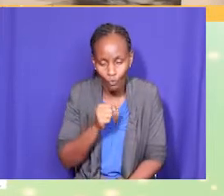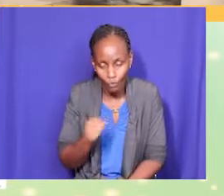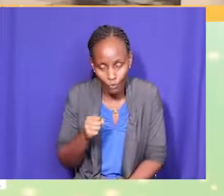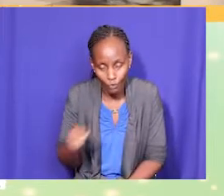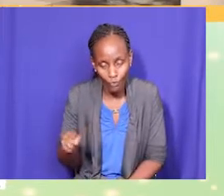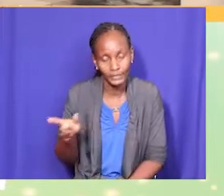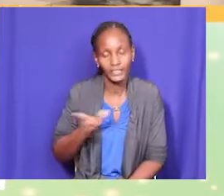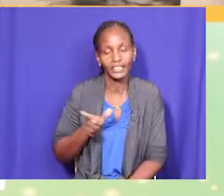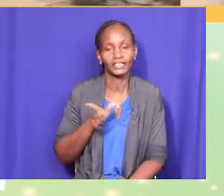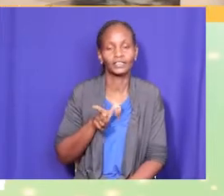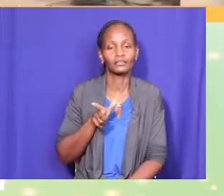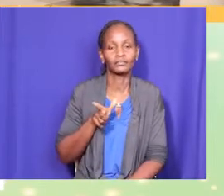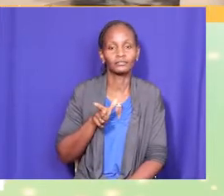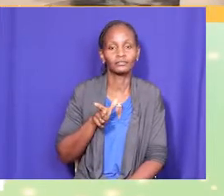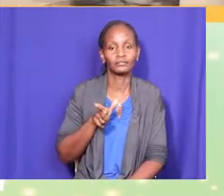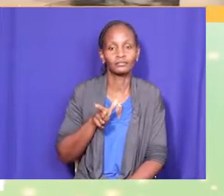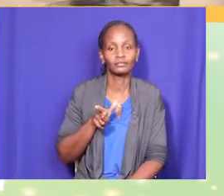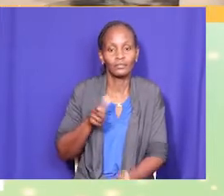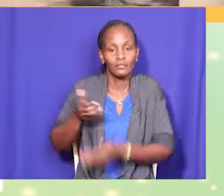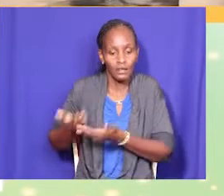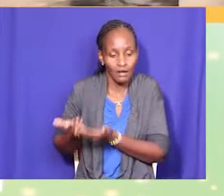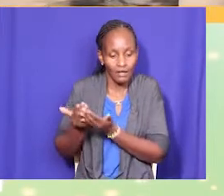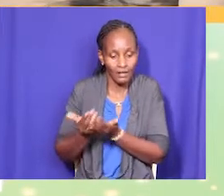lady carrying